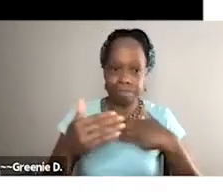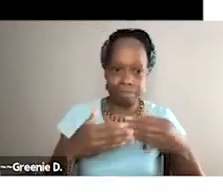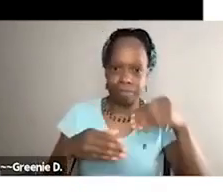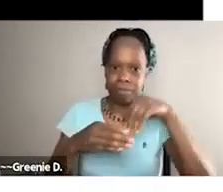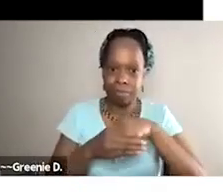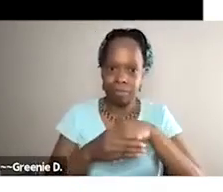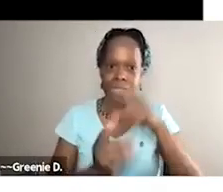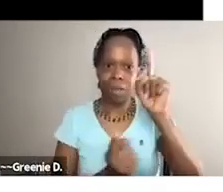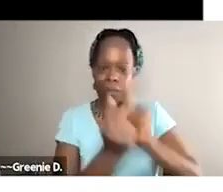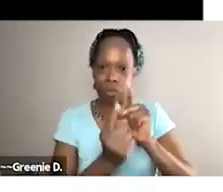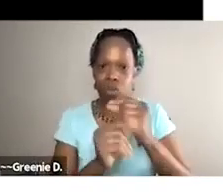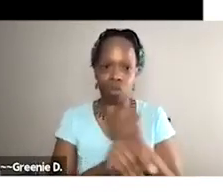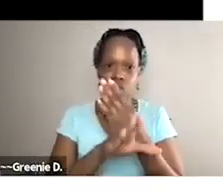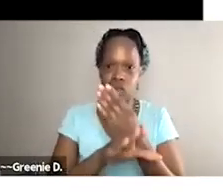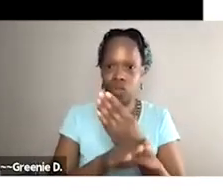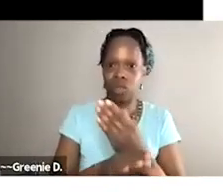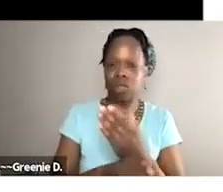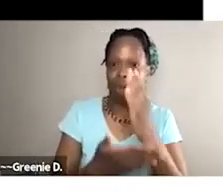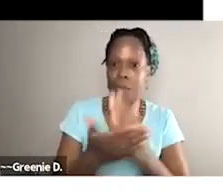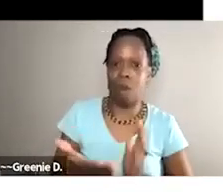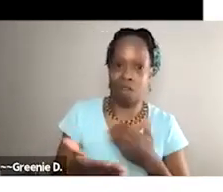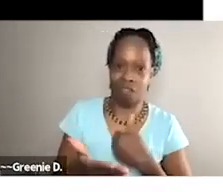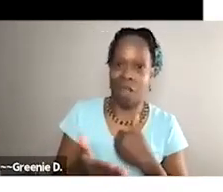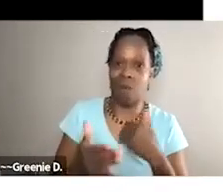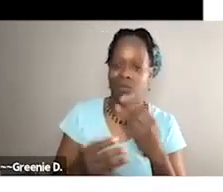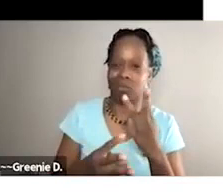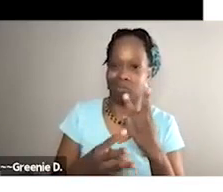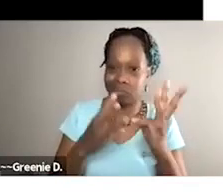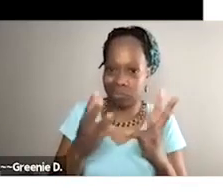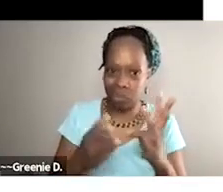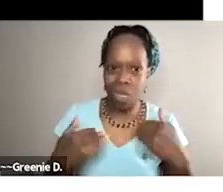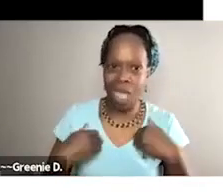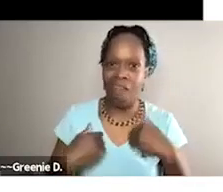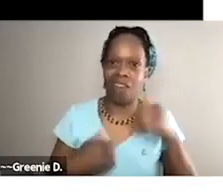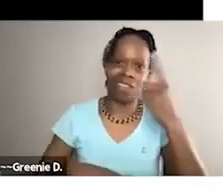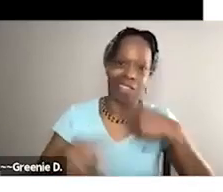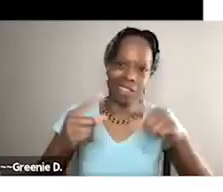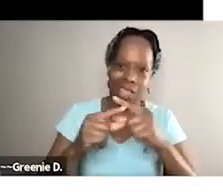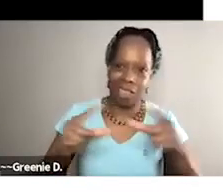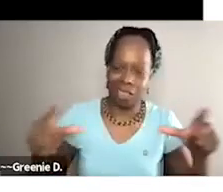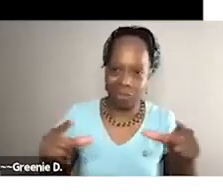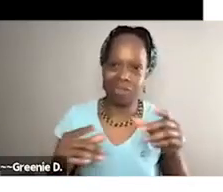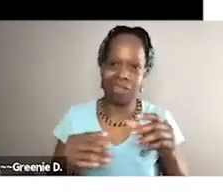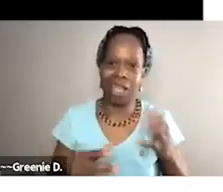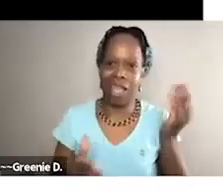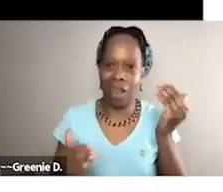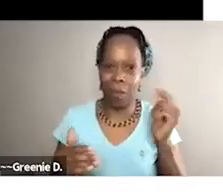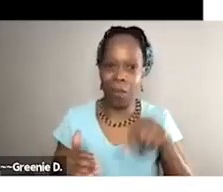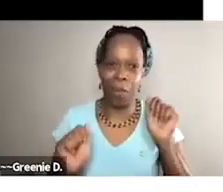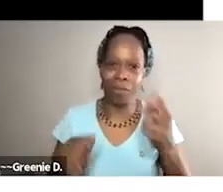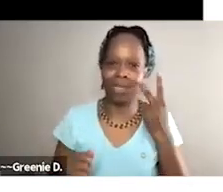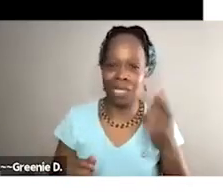obviously joining us here this evening, who is doing an incredible job with ASL. And I hope all of you got to see her